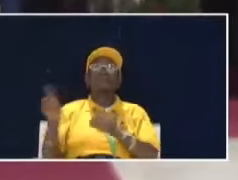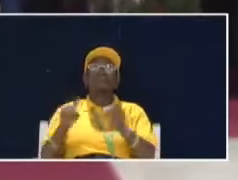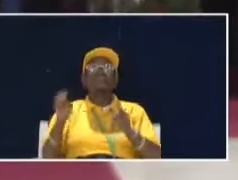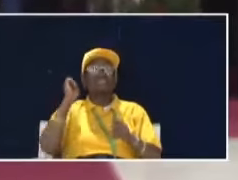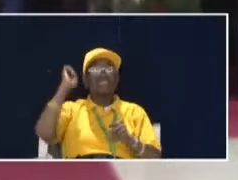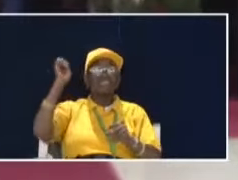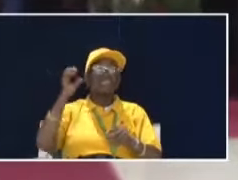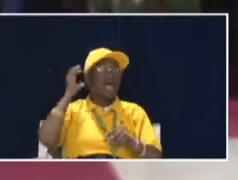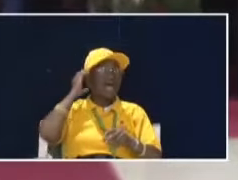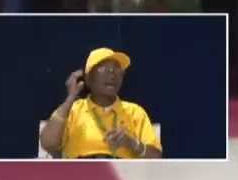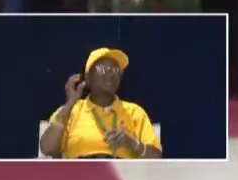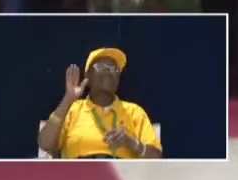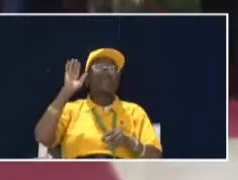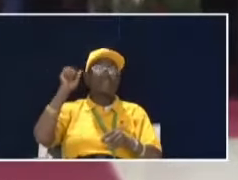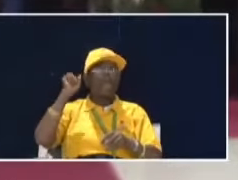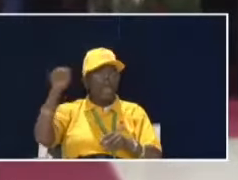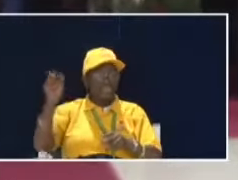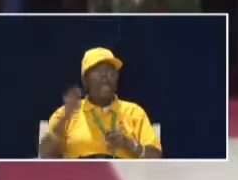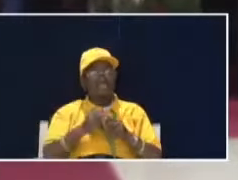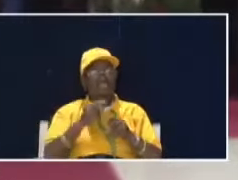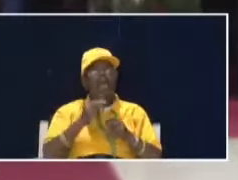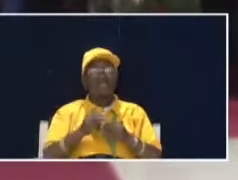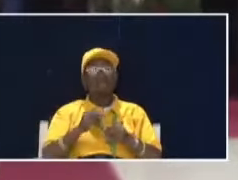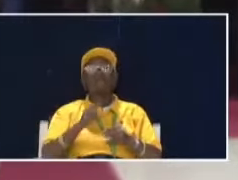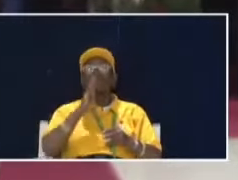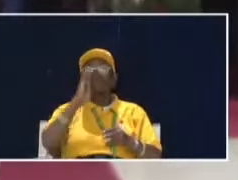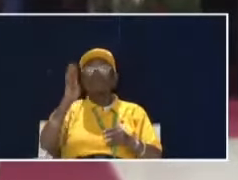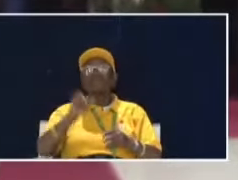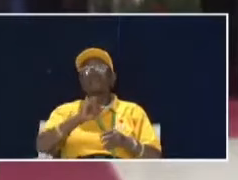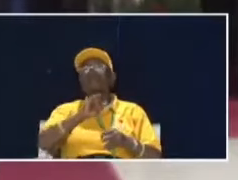name being called.